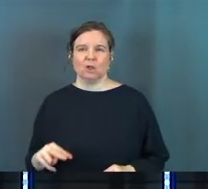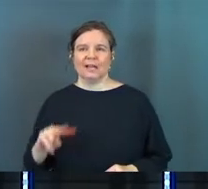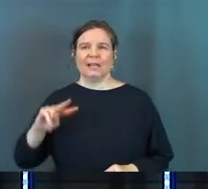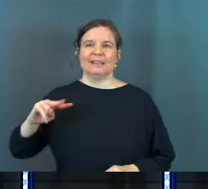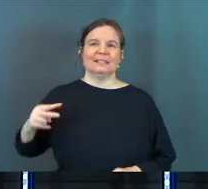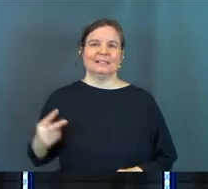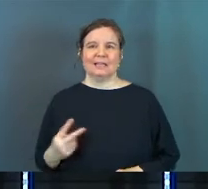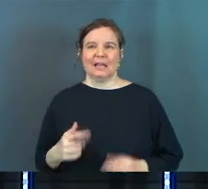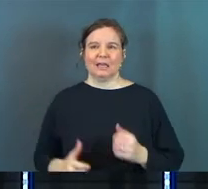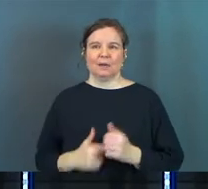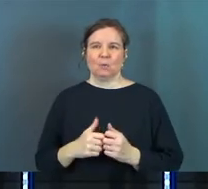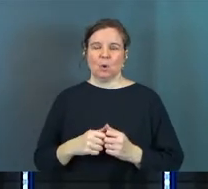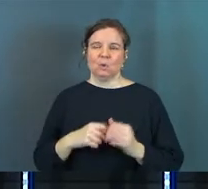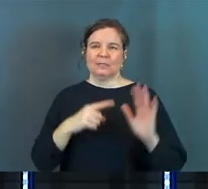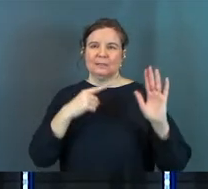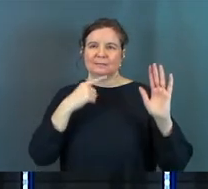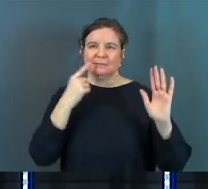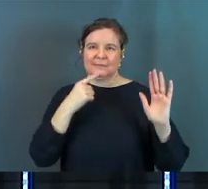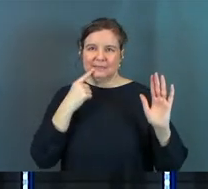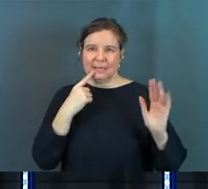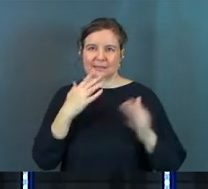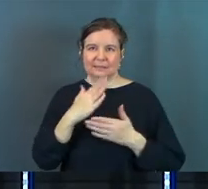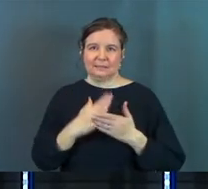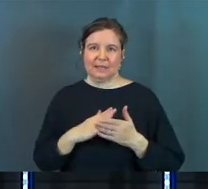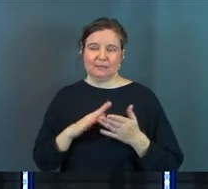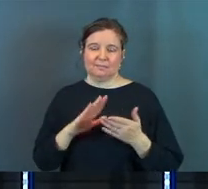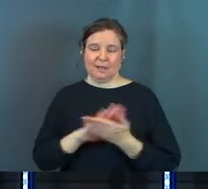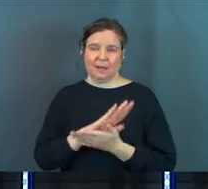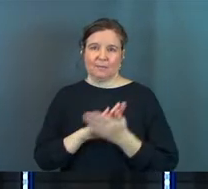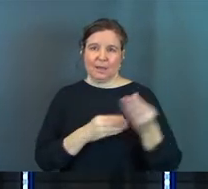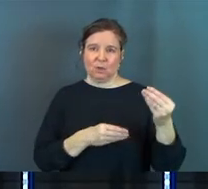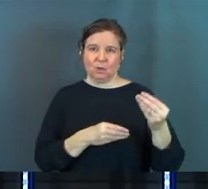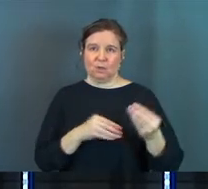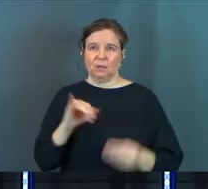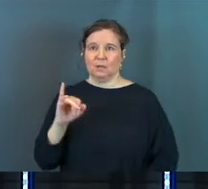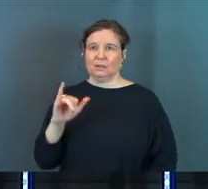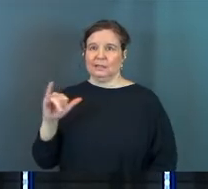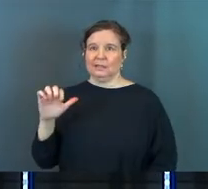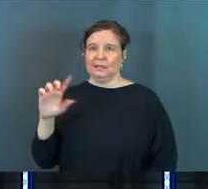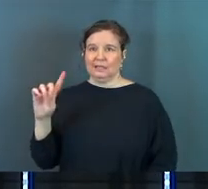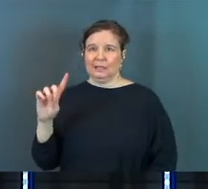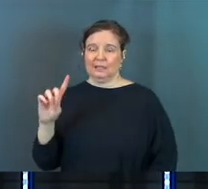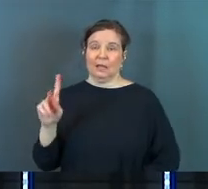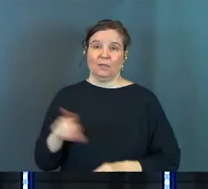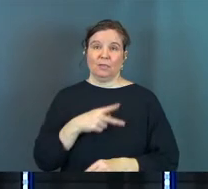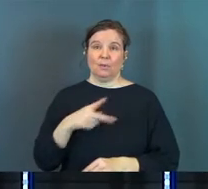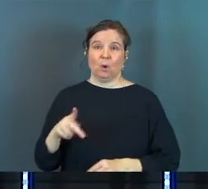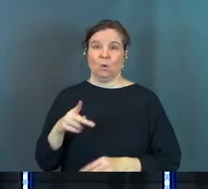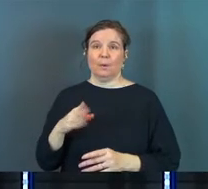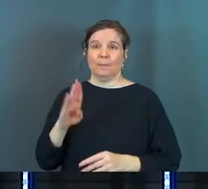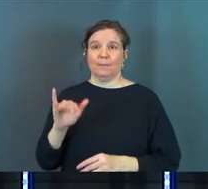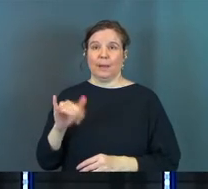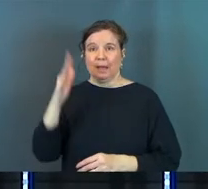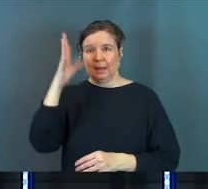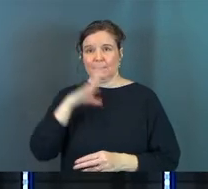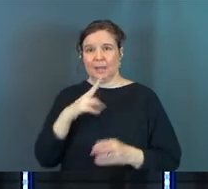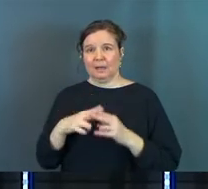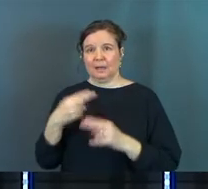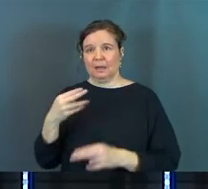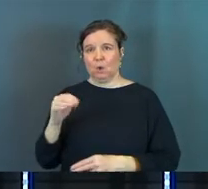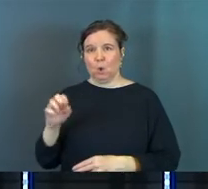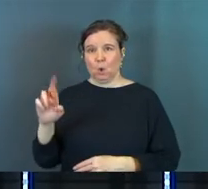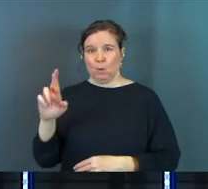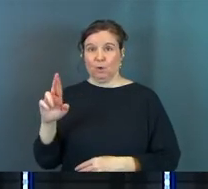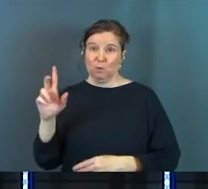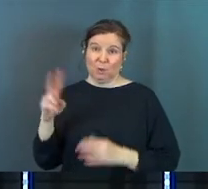the second most attested set of manuscripts. This is for the Iliad, epic poem by Homer. Some of you guys had to read